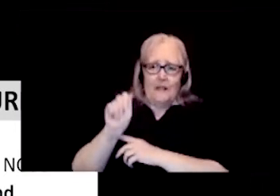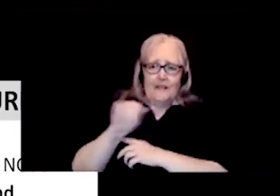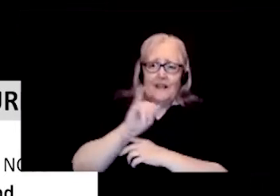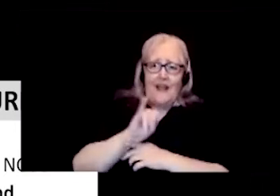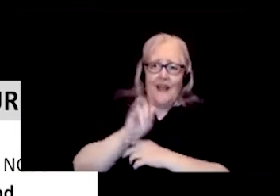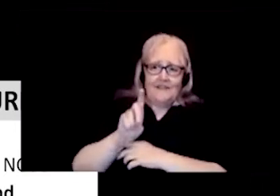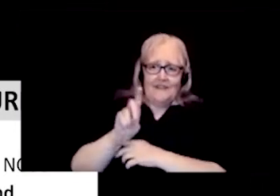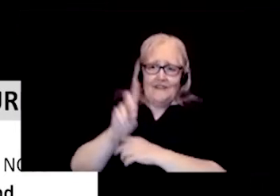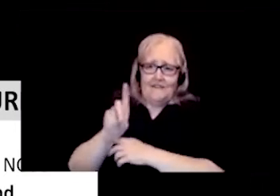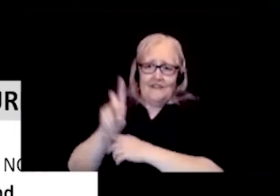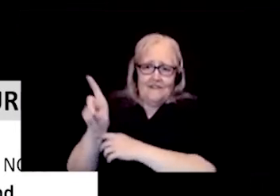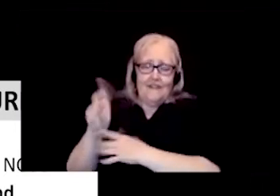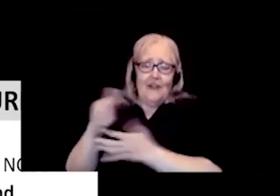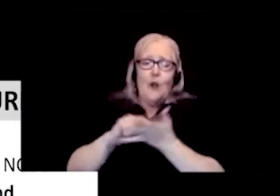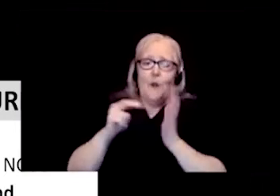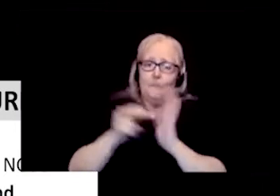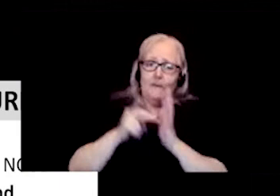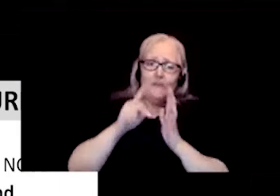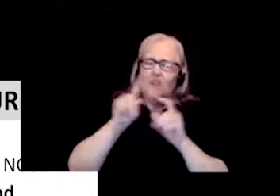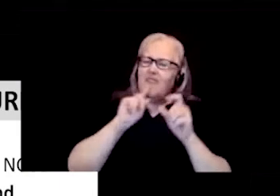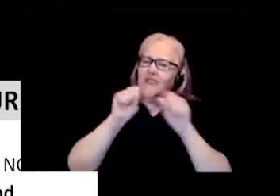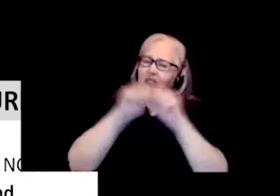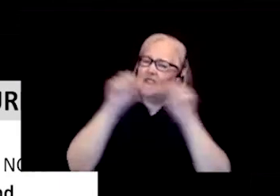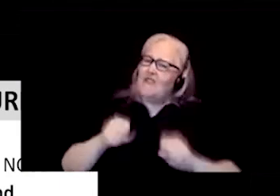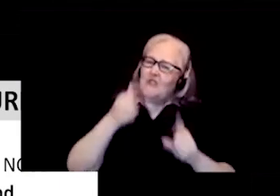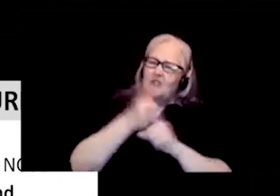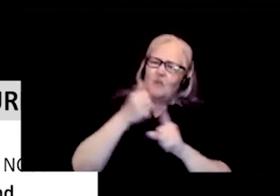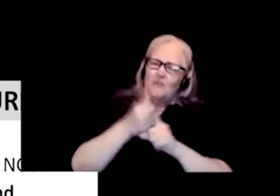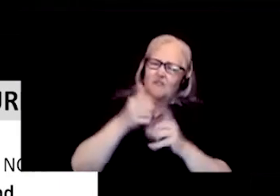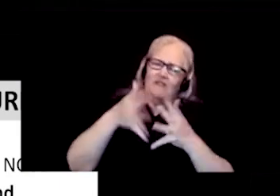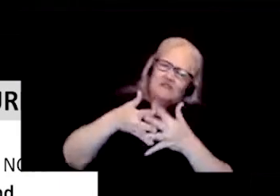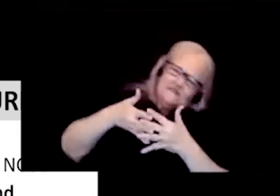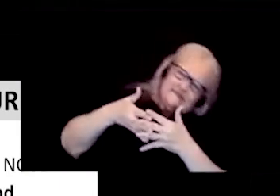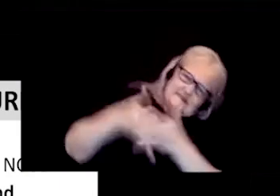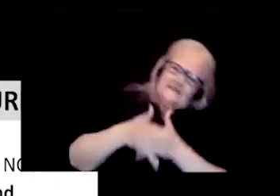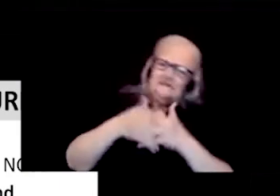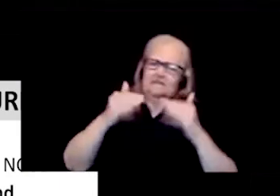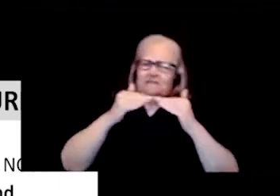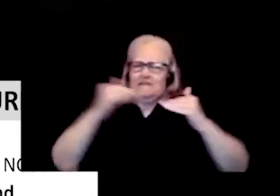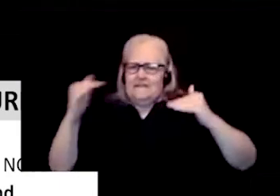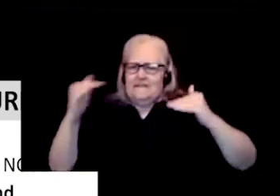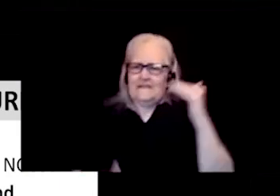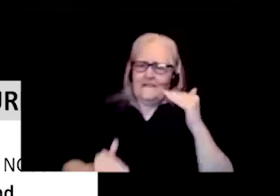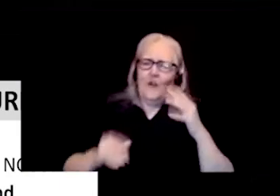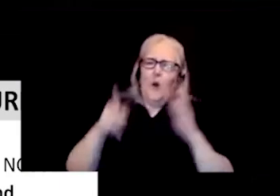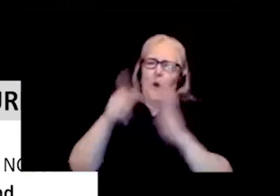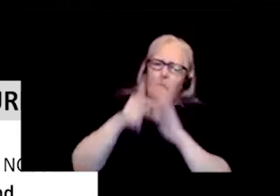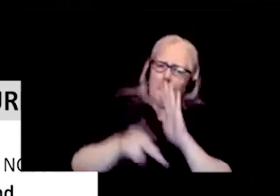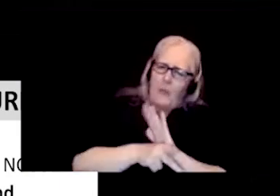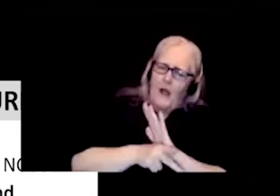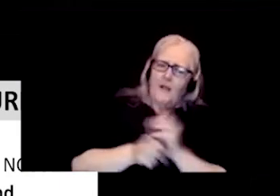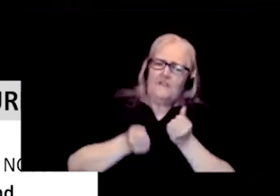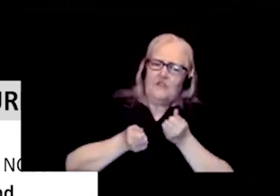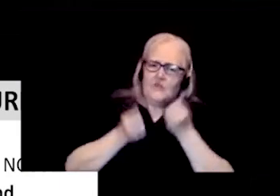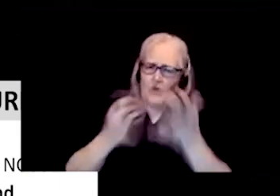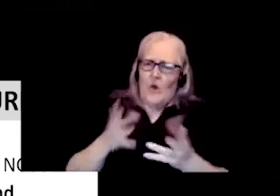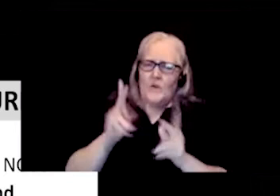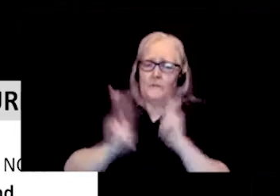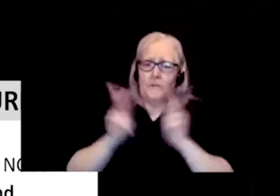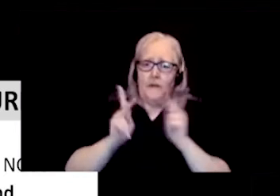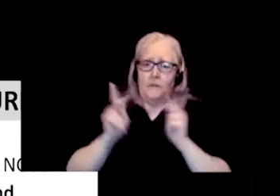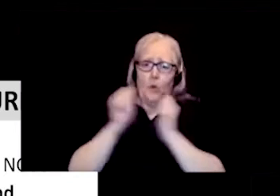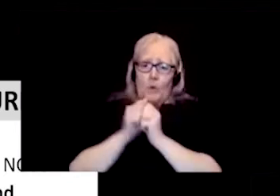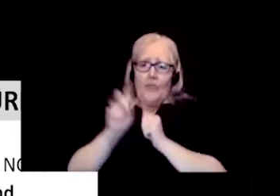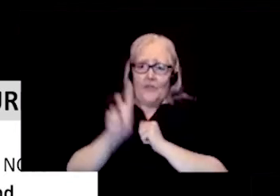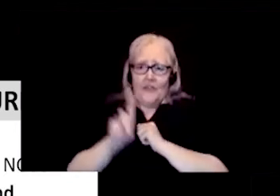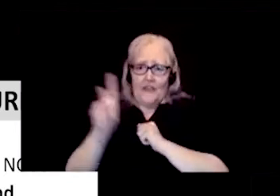systematic disparities and unjust policies and practices that unfairly disadvantage individuals with developmental disabilities